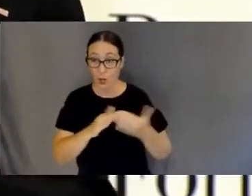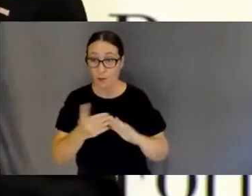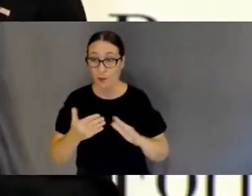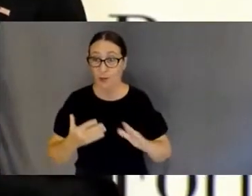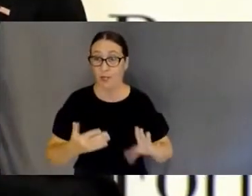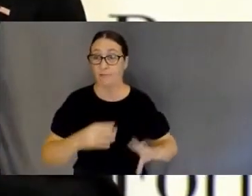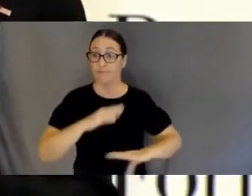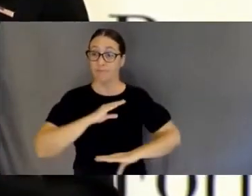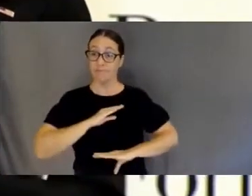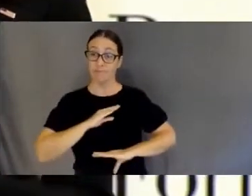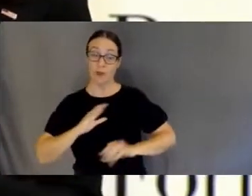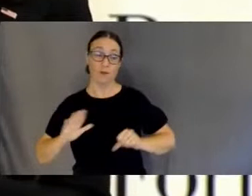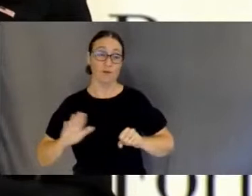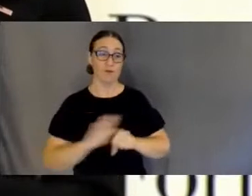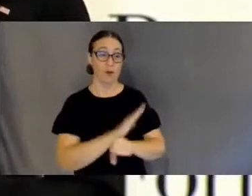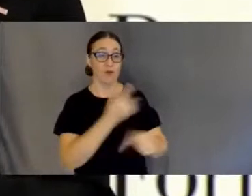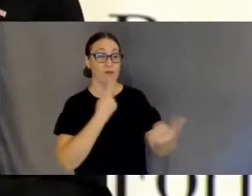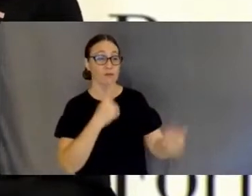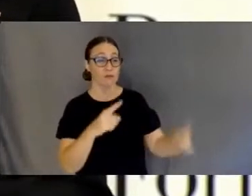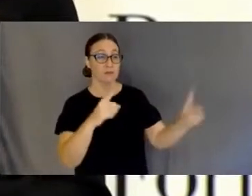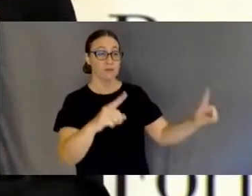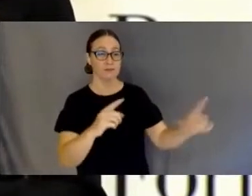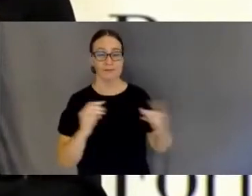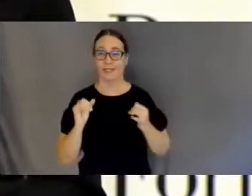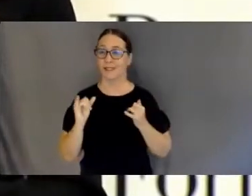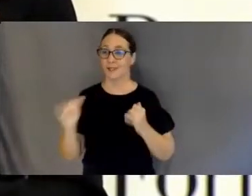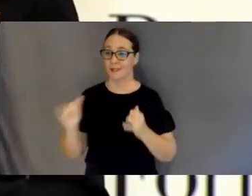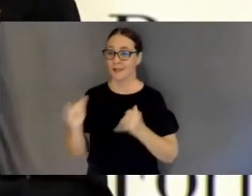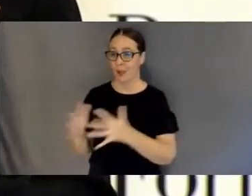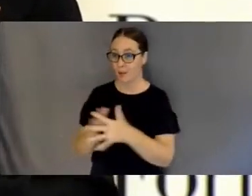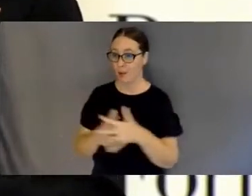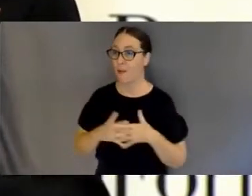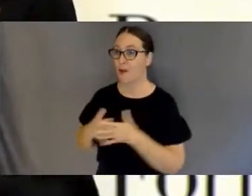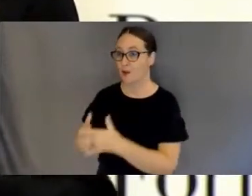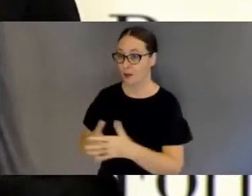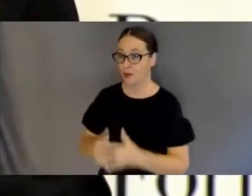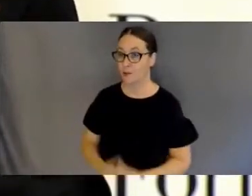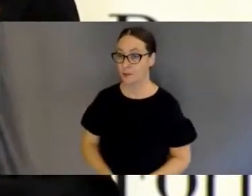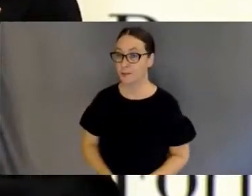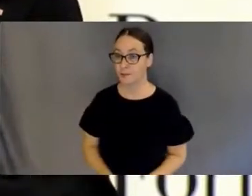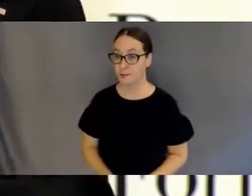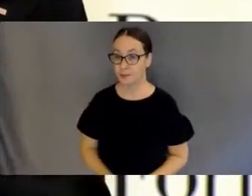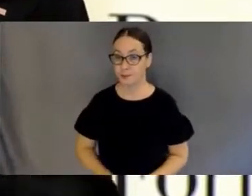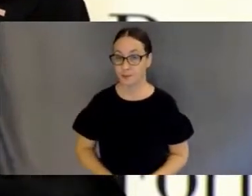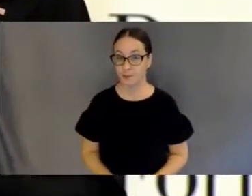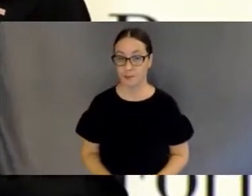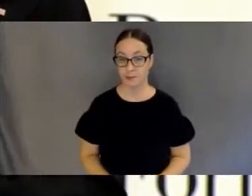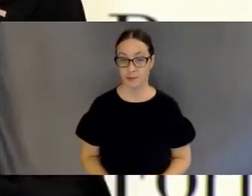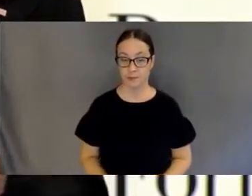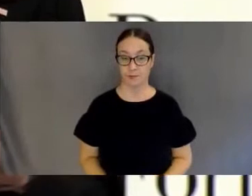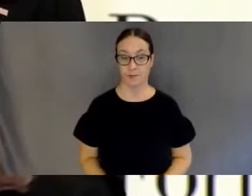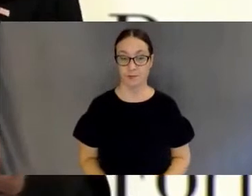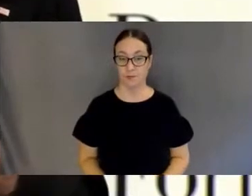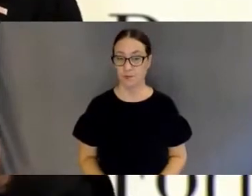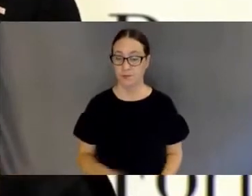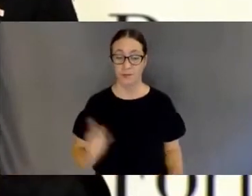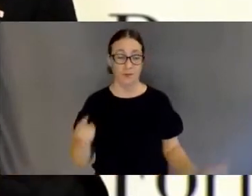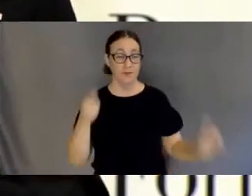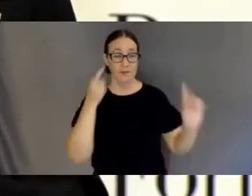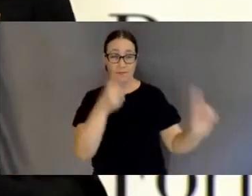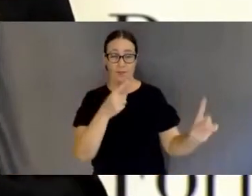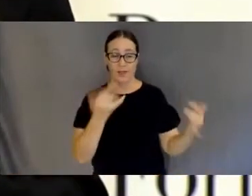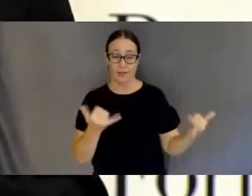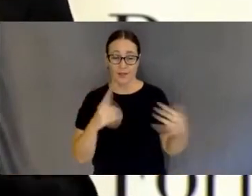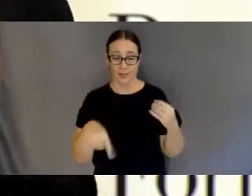potential, so too does America. And so ultimately, this is about the nation